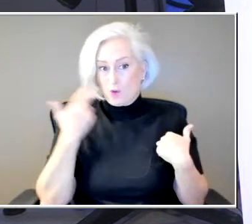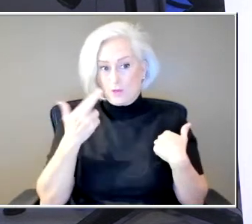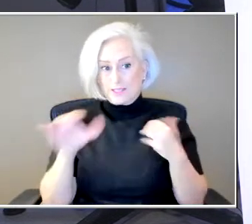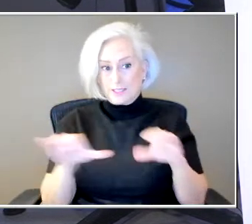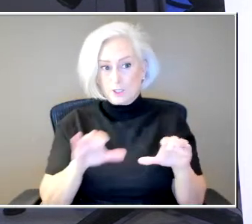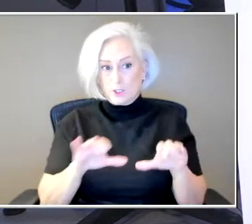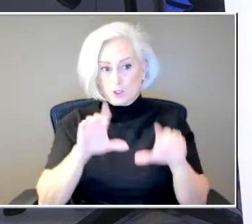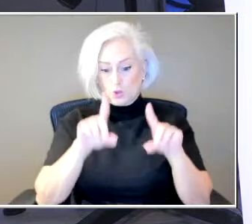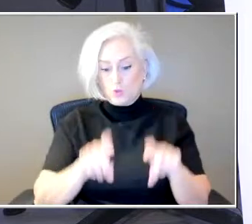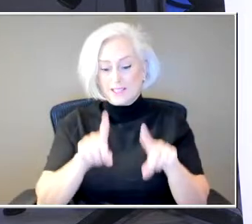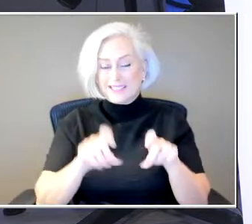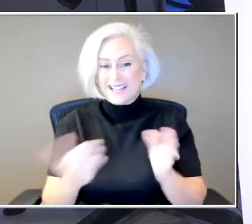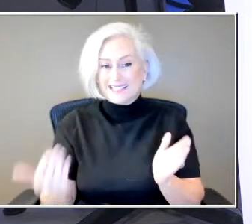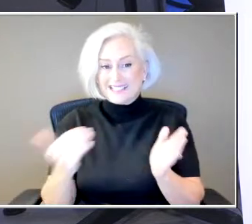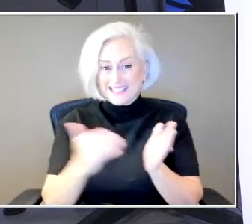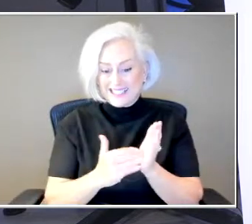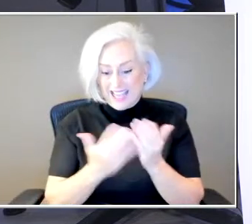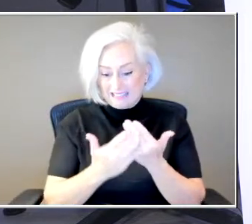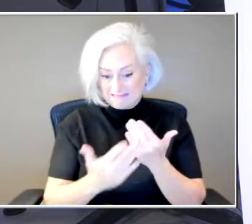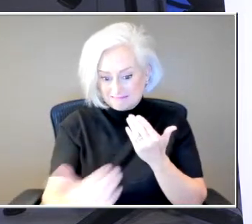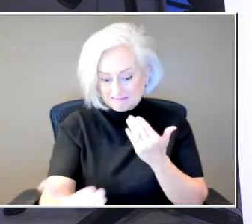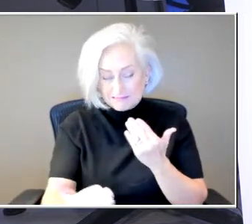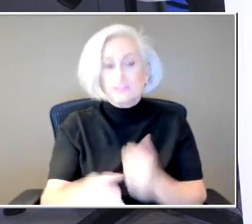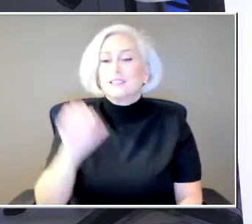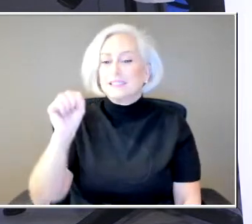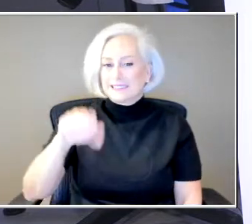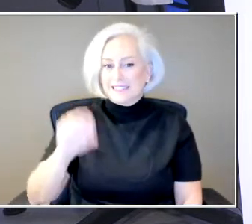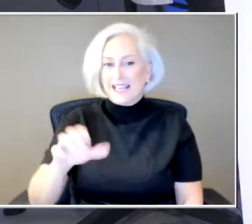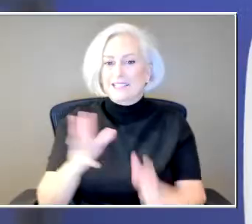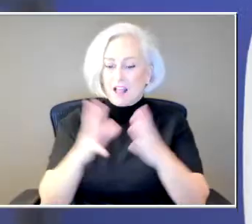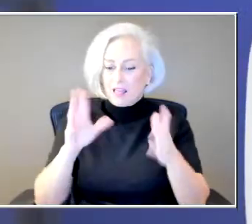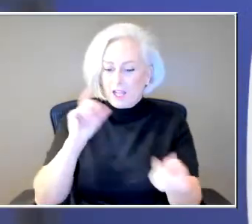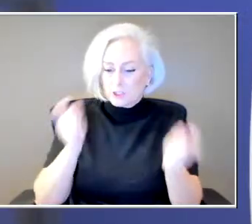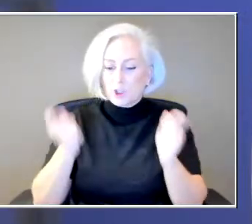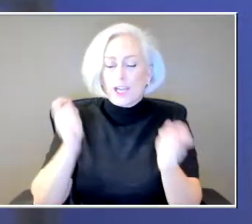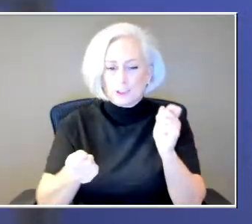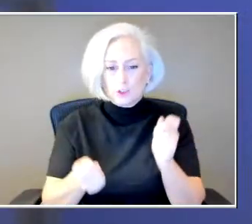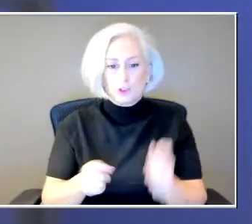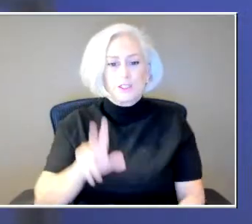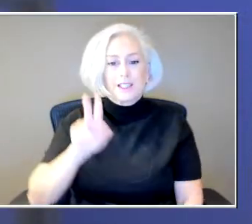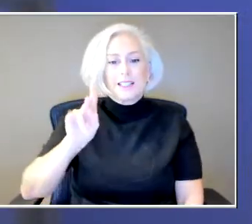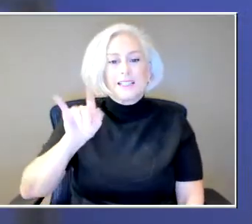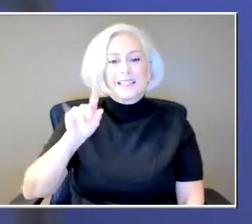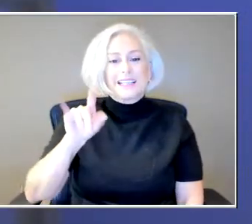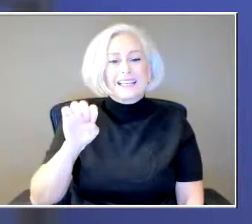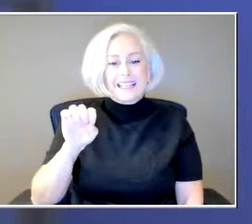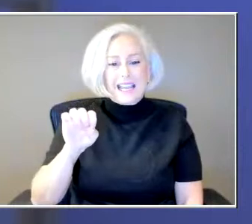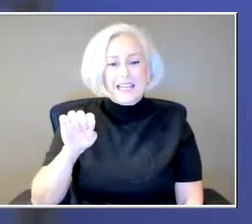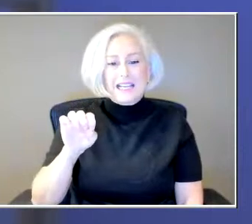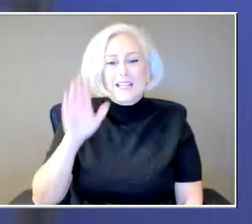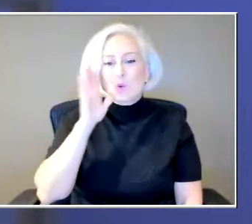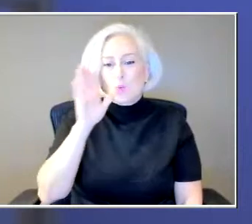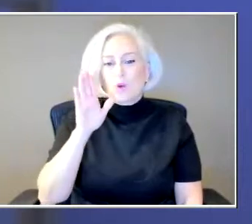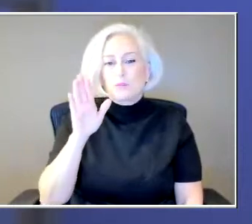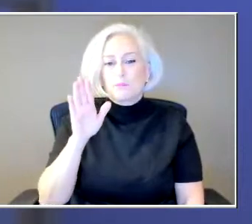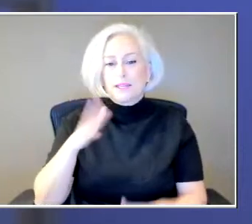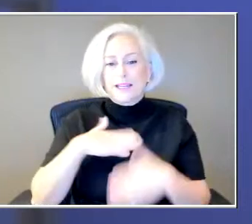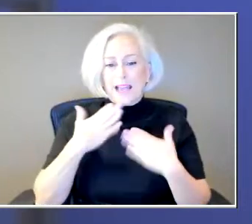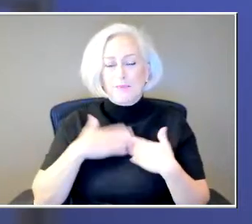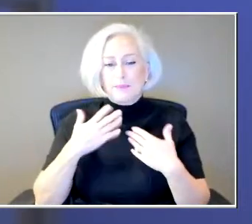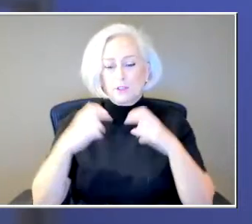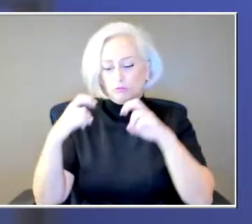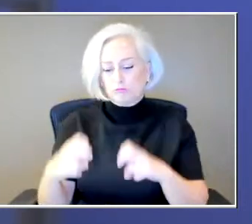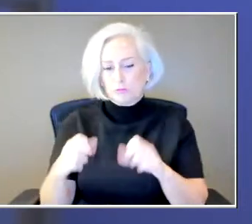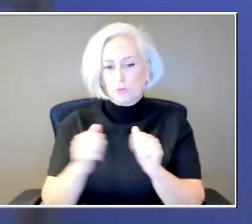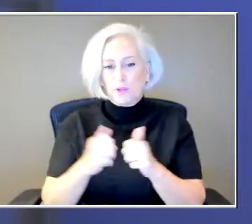because so much? So much has changed. Yeah, okay. absolutely. So Katie would be happy to see you again and just kind of revisit if